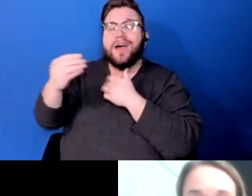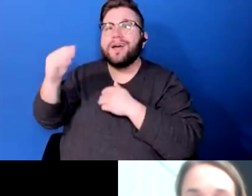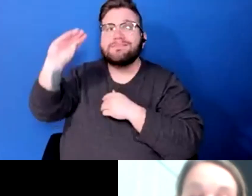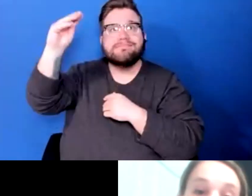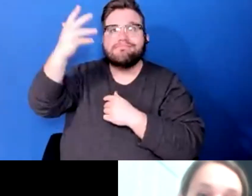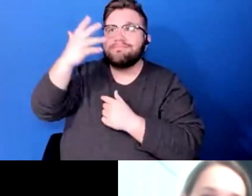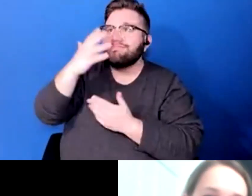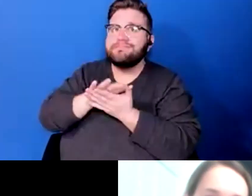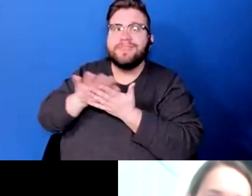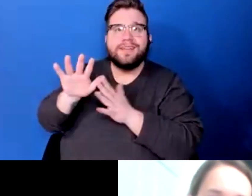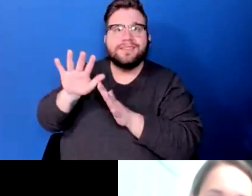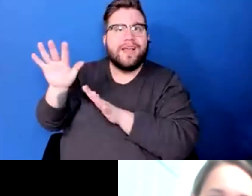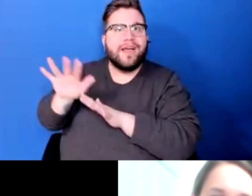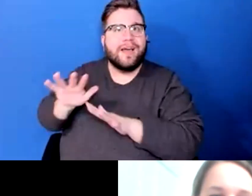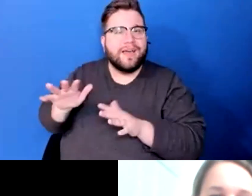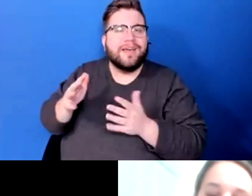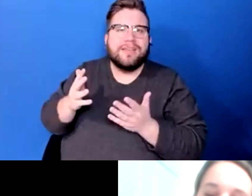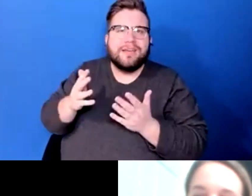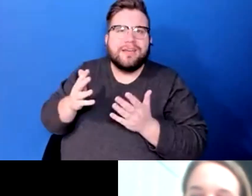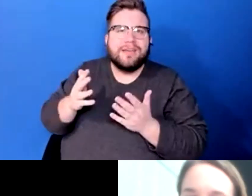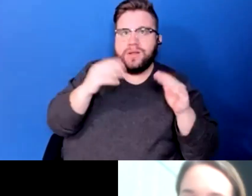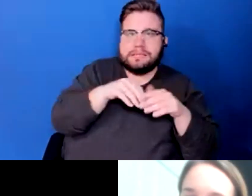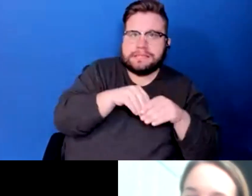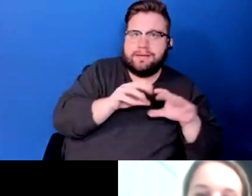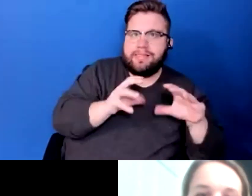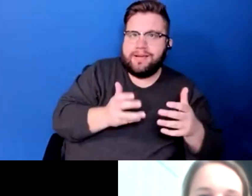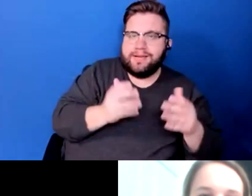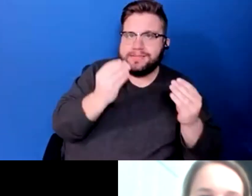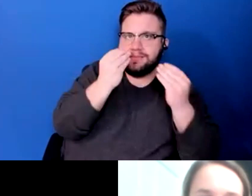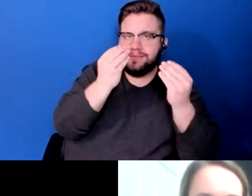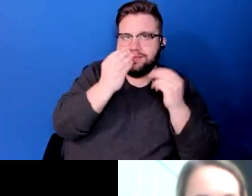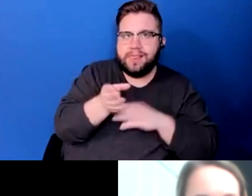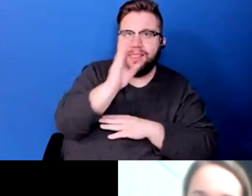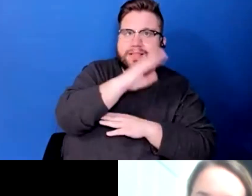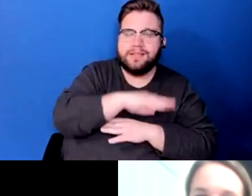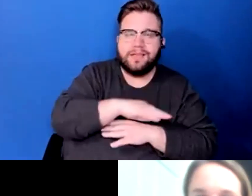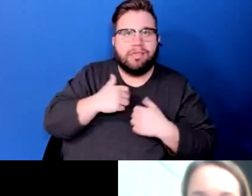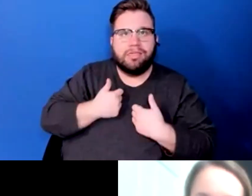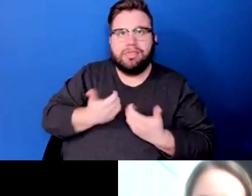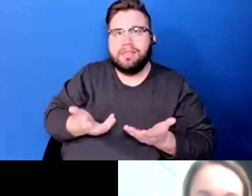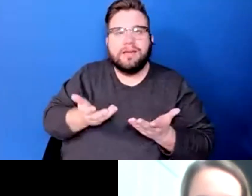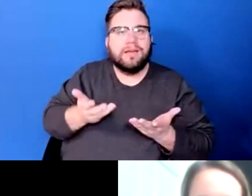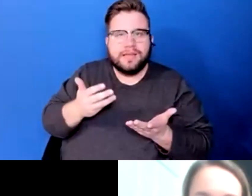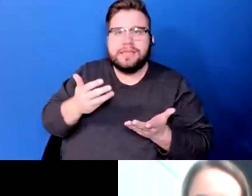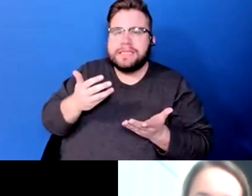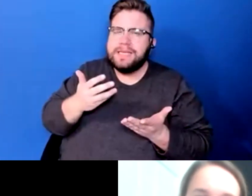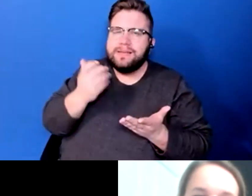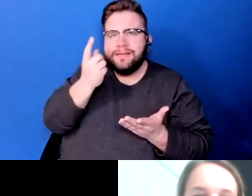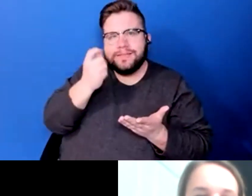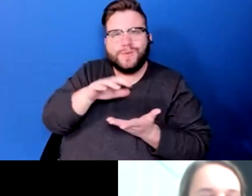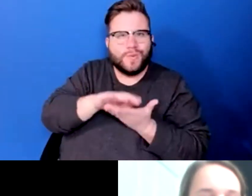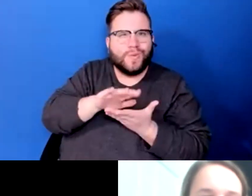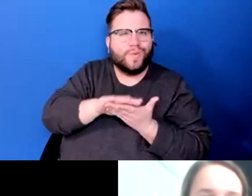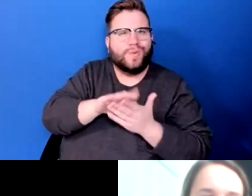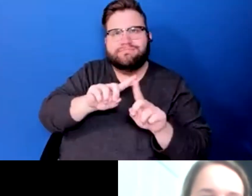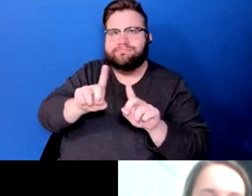would be appropriate to be on the IEP. And then as far as replacements, that's going to vary school to school and class to class, teacher to teacher, but just